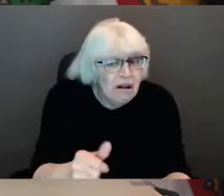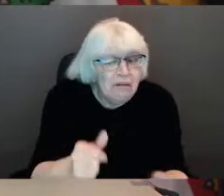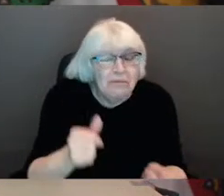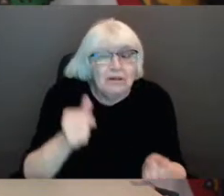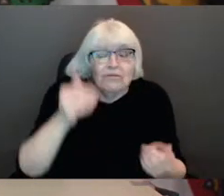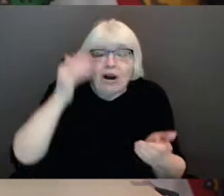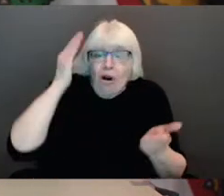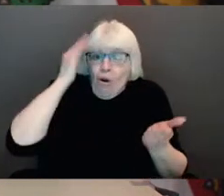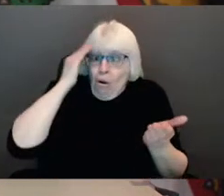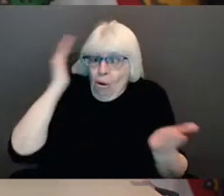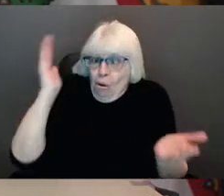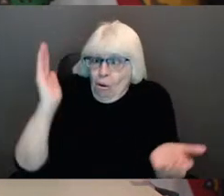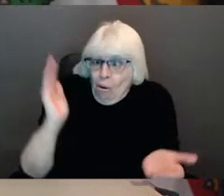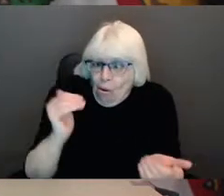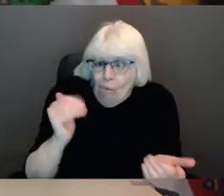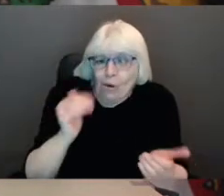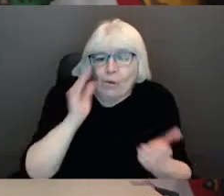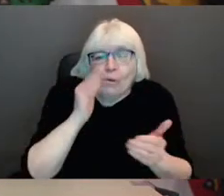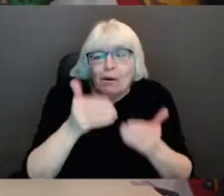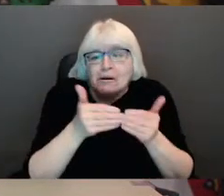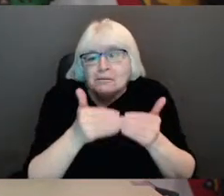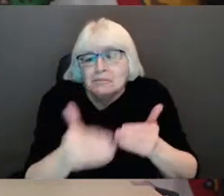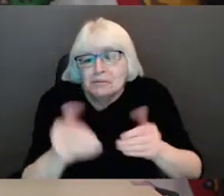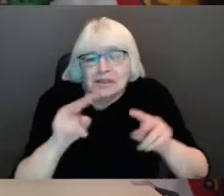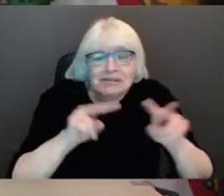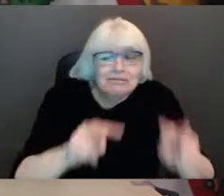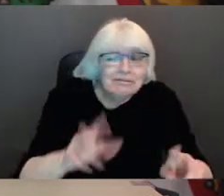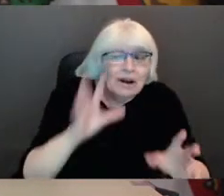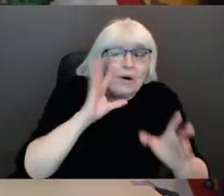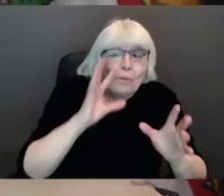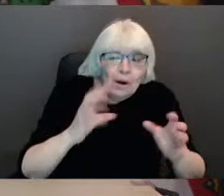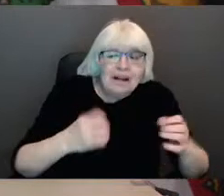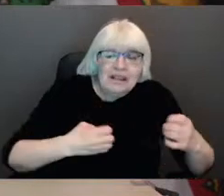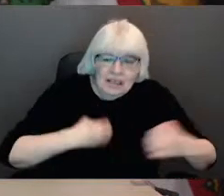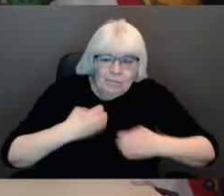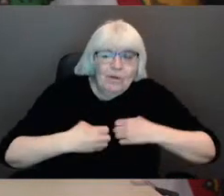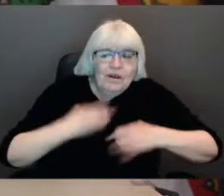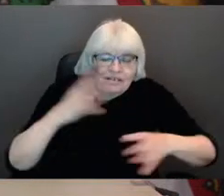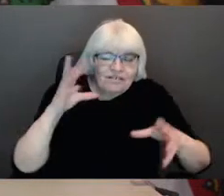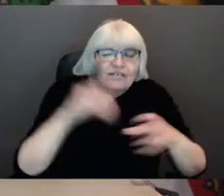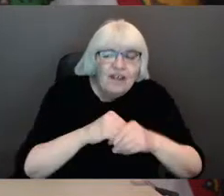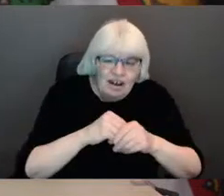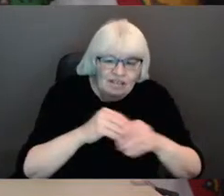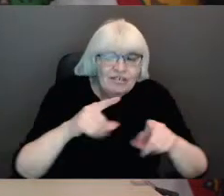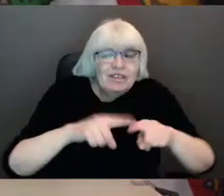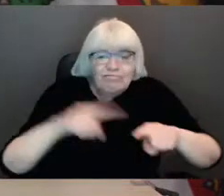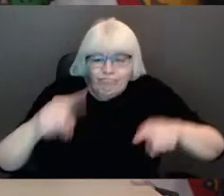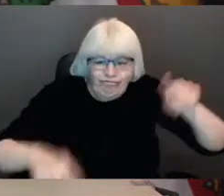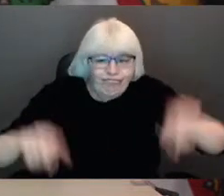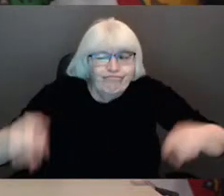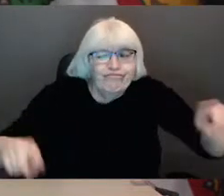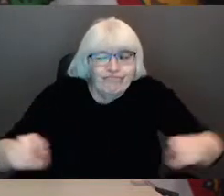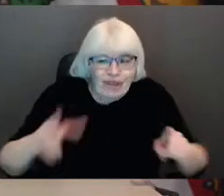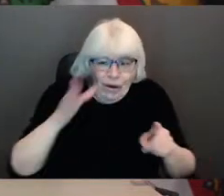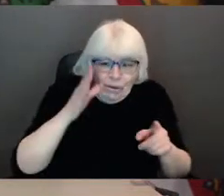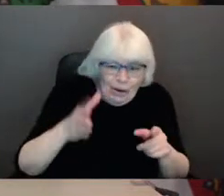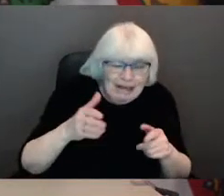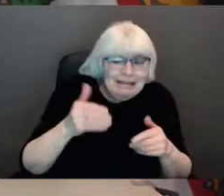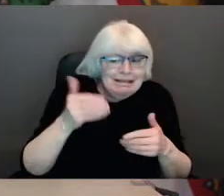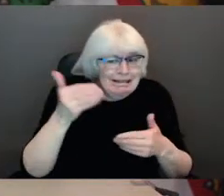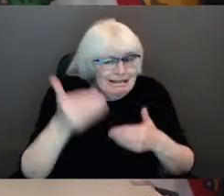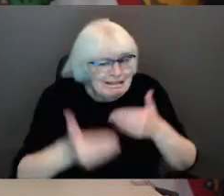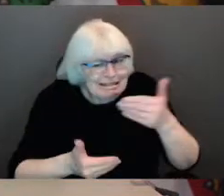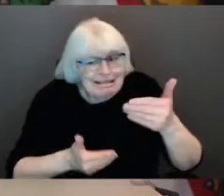filled with a mixture of emotions as we make these cautious steps and continue to make them. We're confident in the processes that we have in